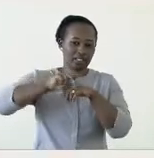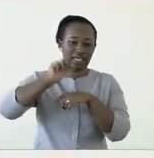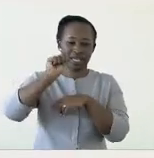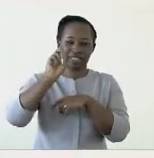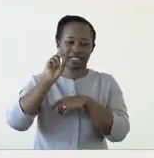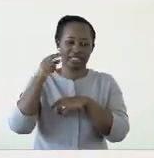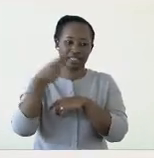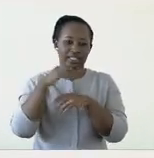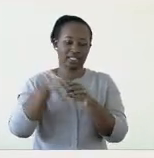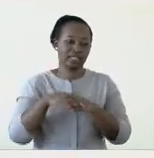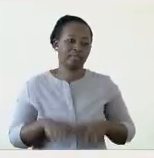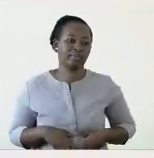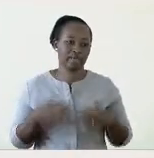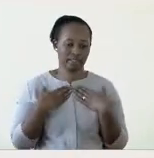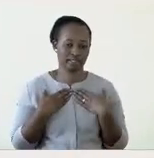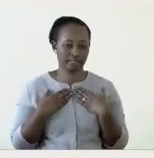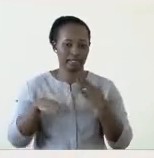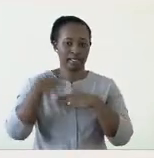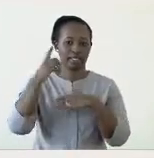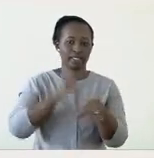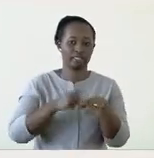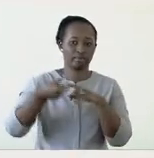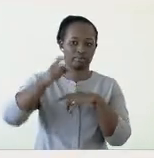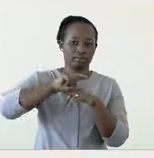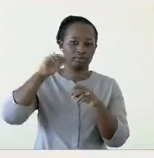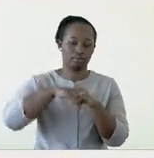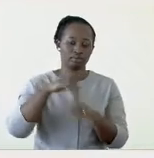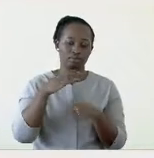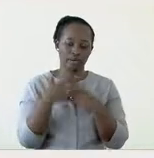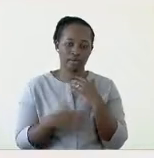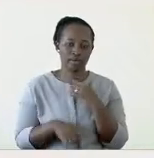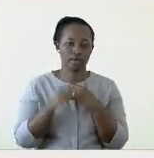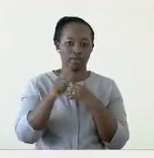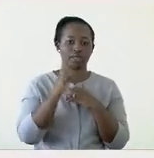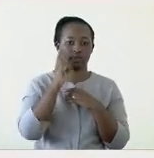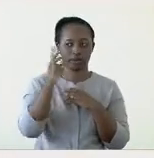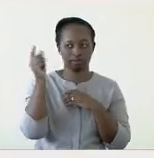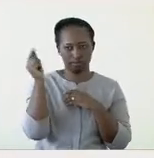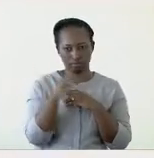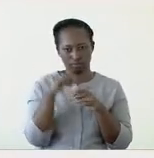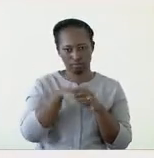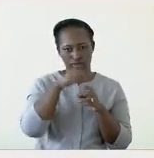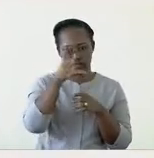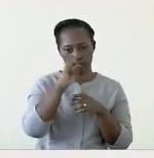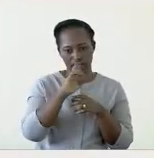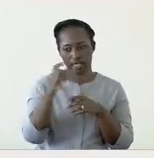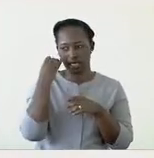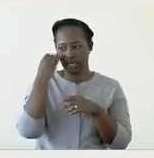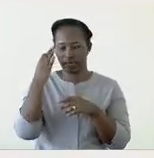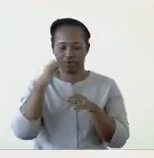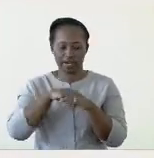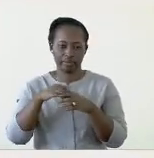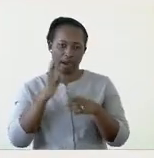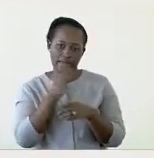into the blood. And once it releases into the blood, that one we're going on that side, when there's too much water in our